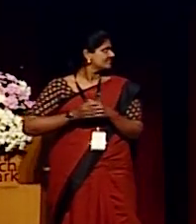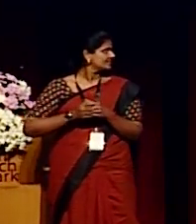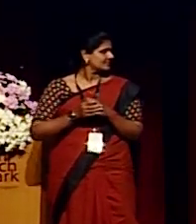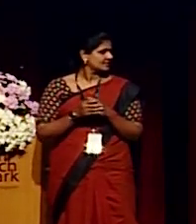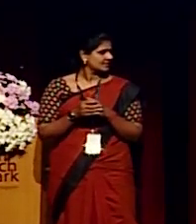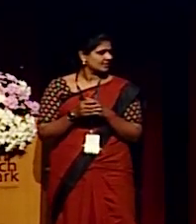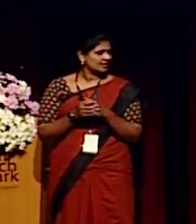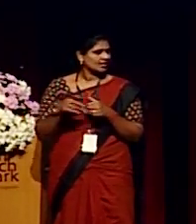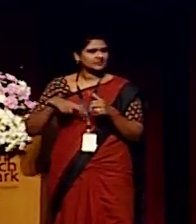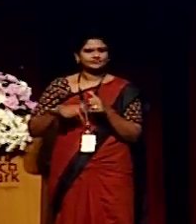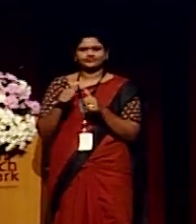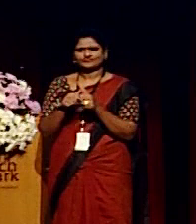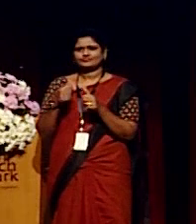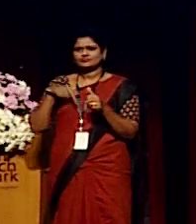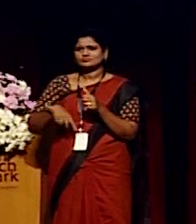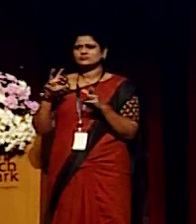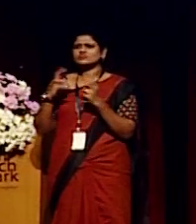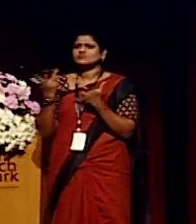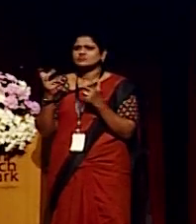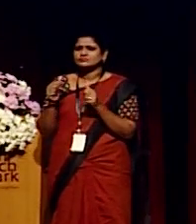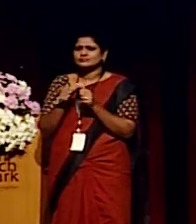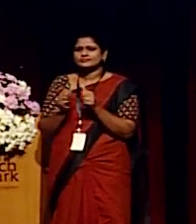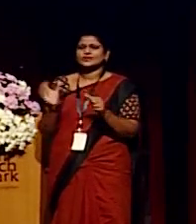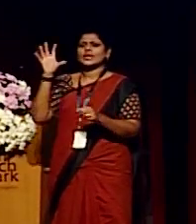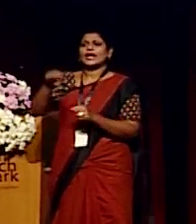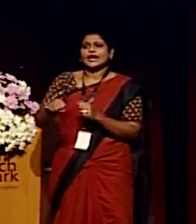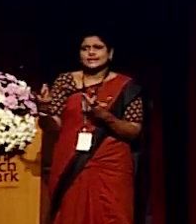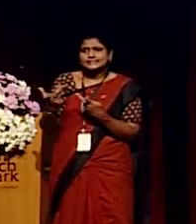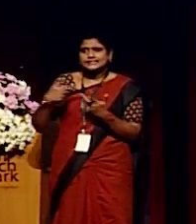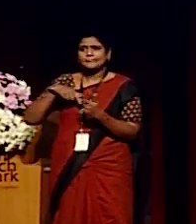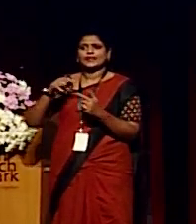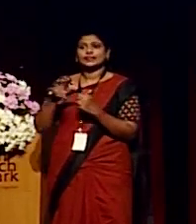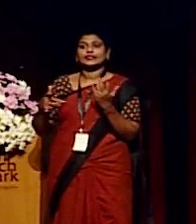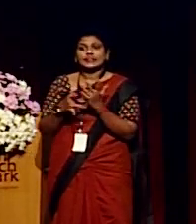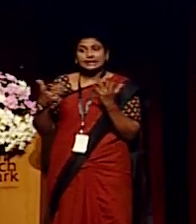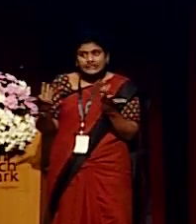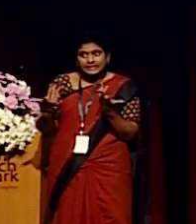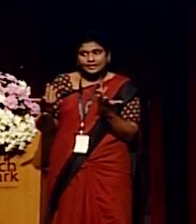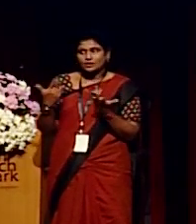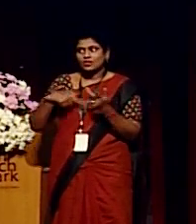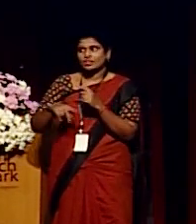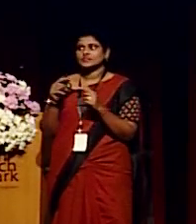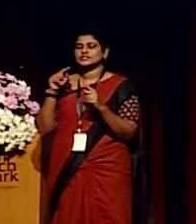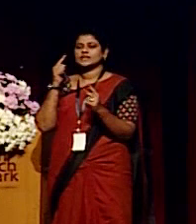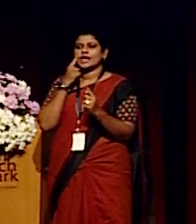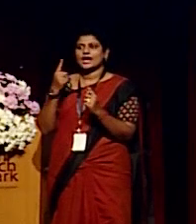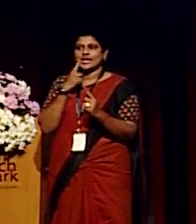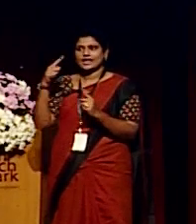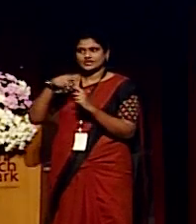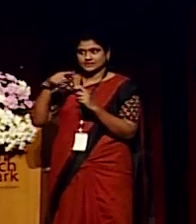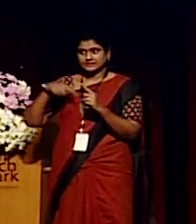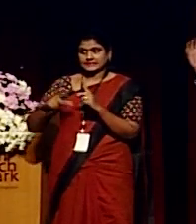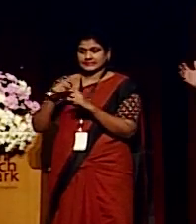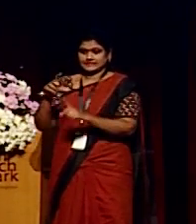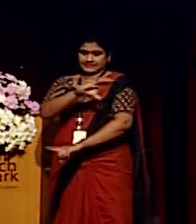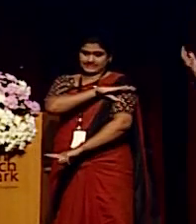and accessibility, but I also have an adjunct position at the IIT in Delhi. I'm a member of the MathChecks Consortium,